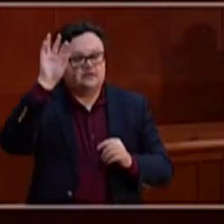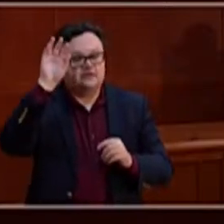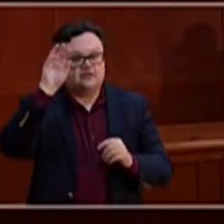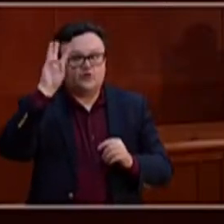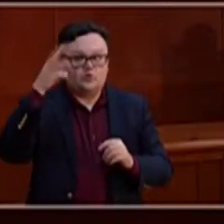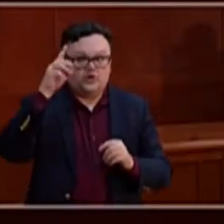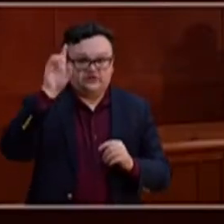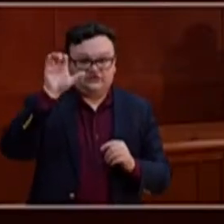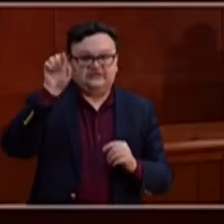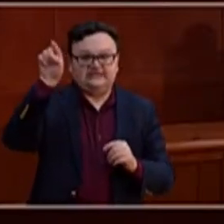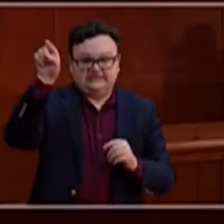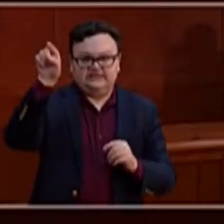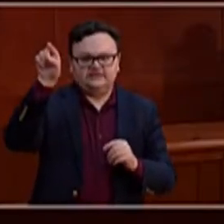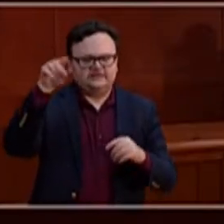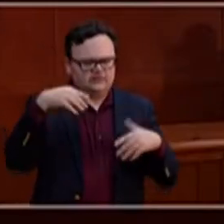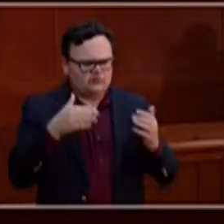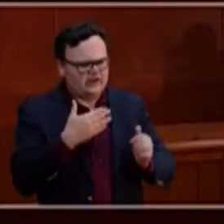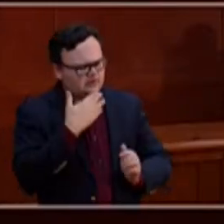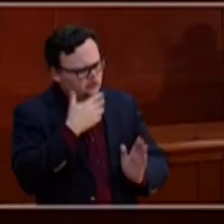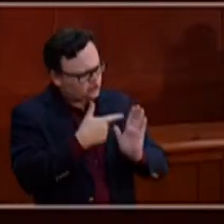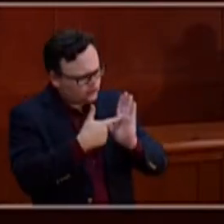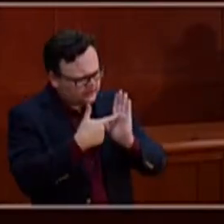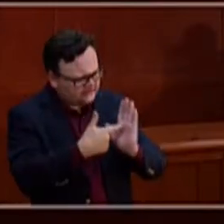an absolute model